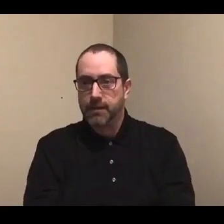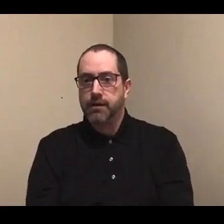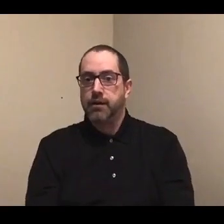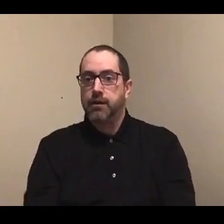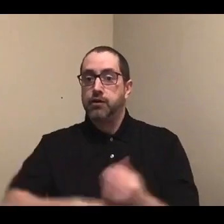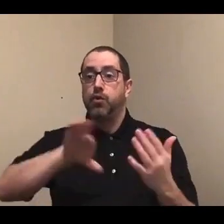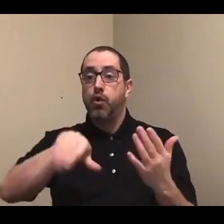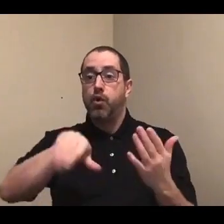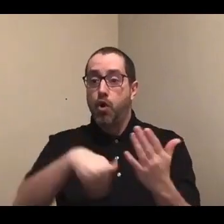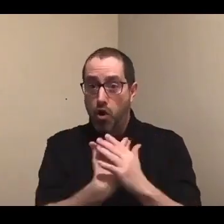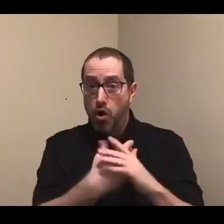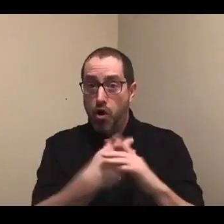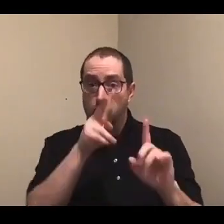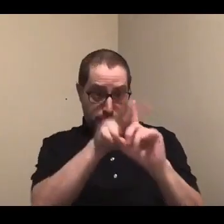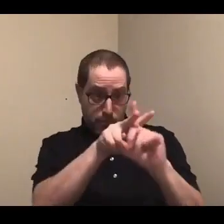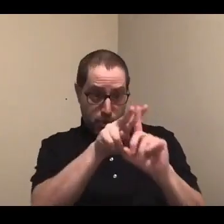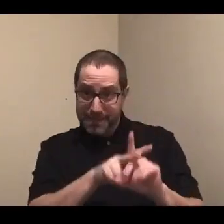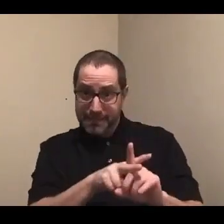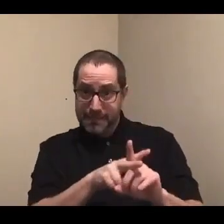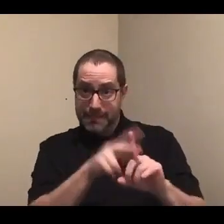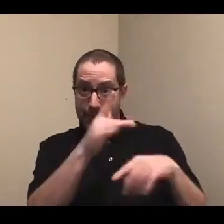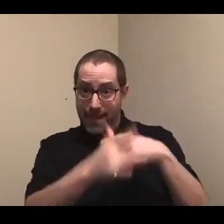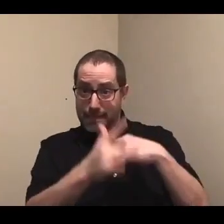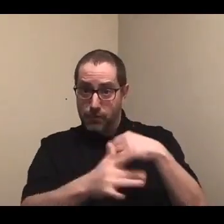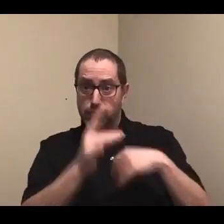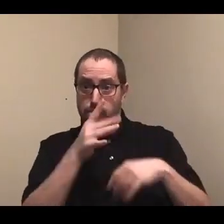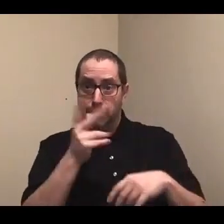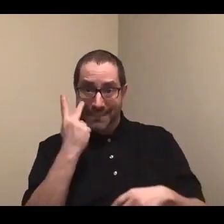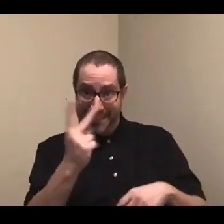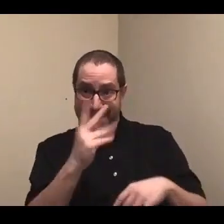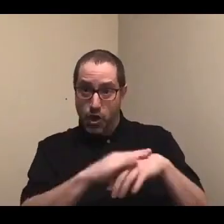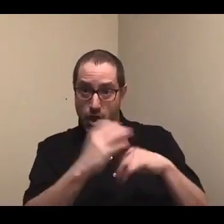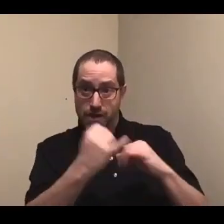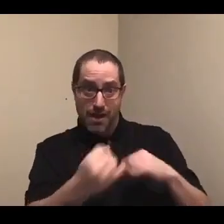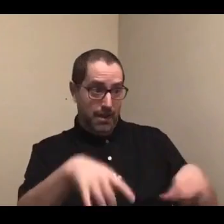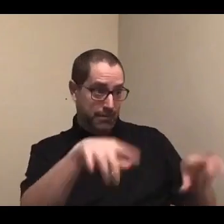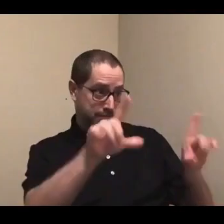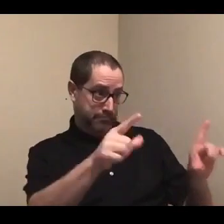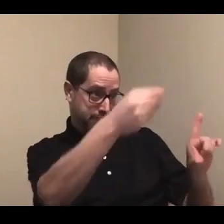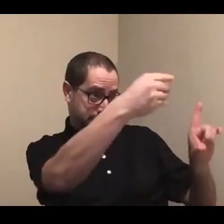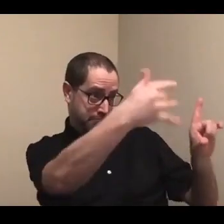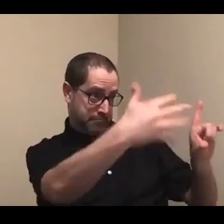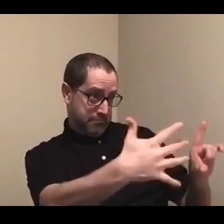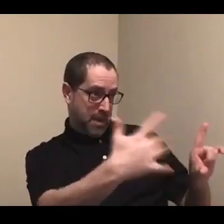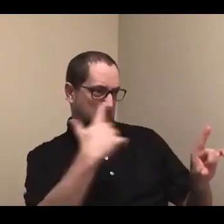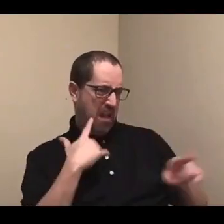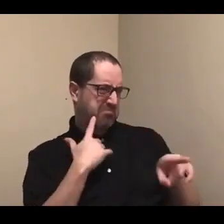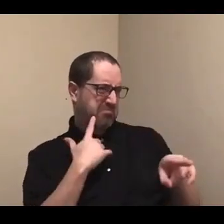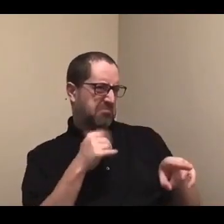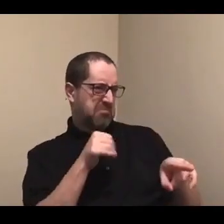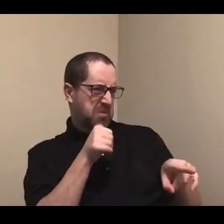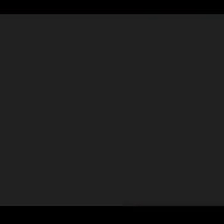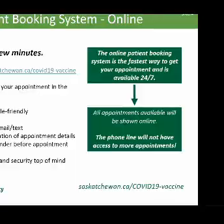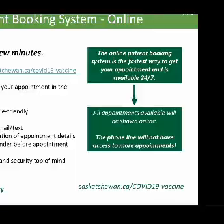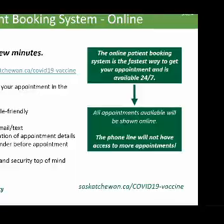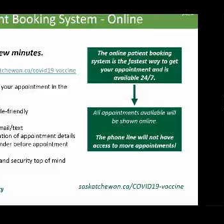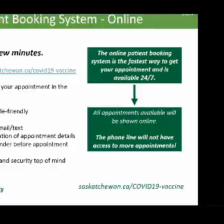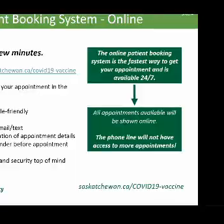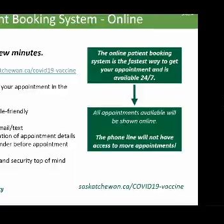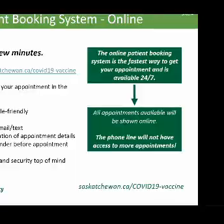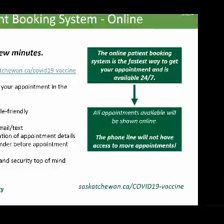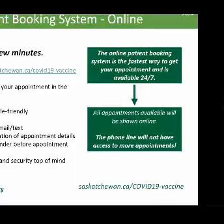So by calling in, there's no additional access to further appointments. They're all shown